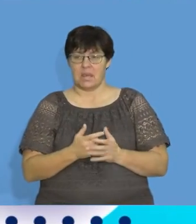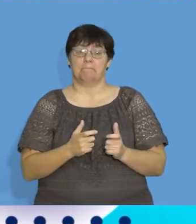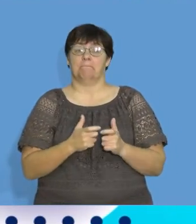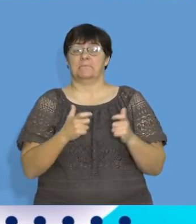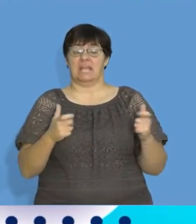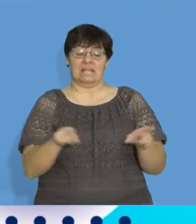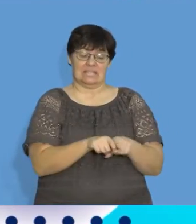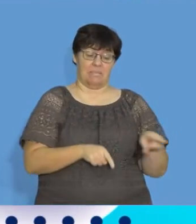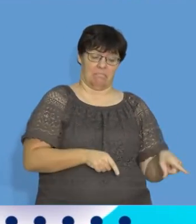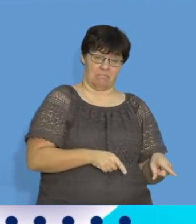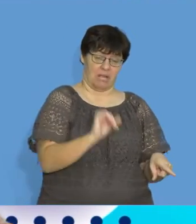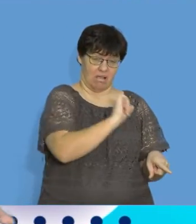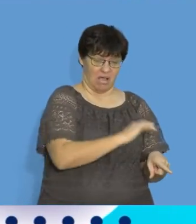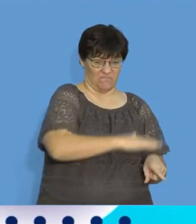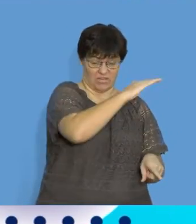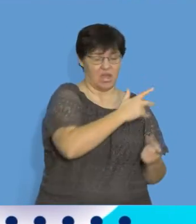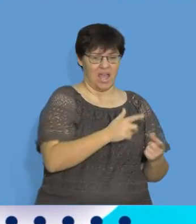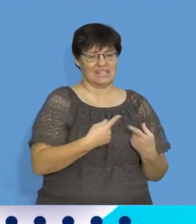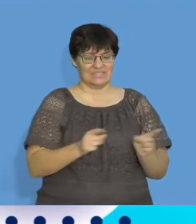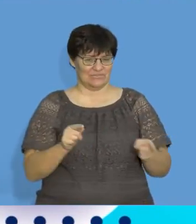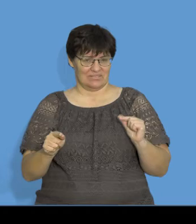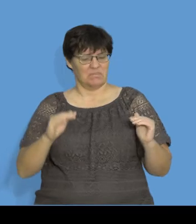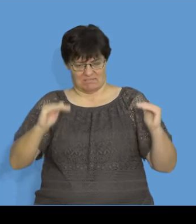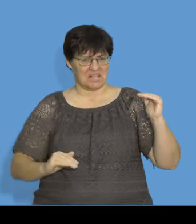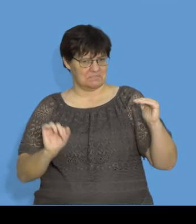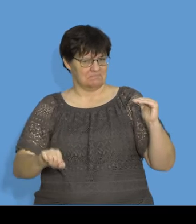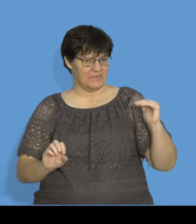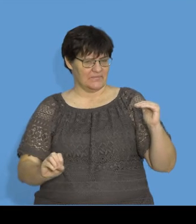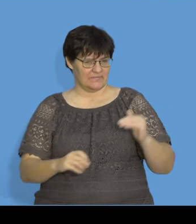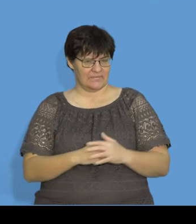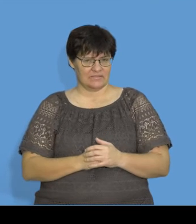a number as I got in the last one. Okay?